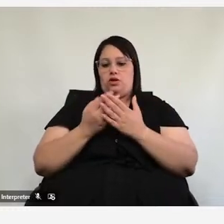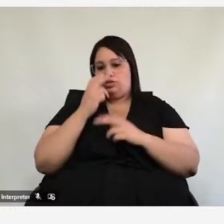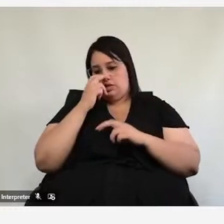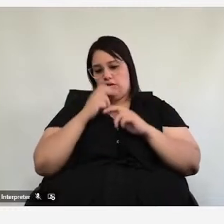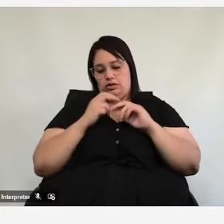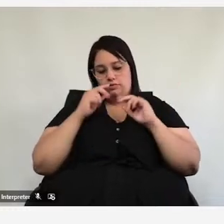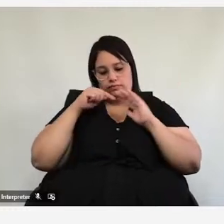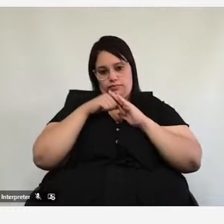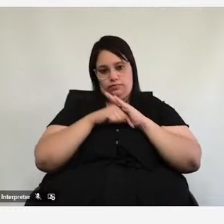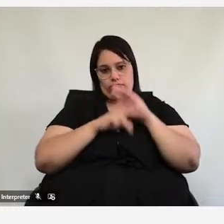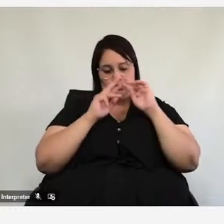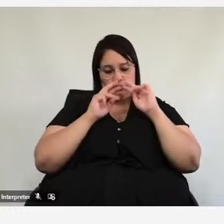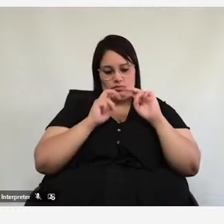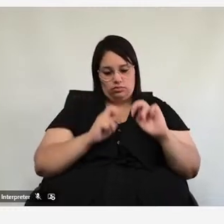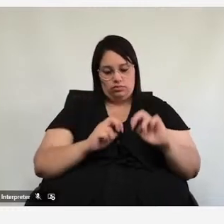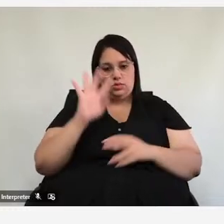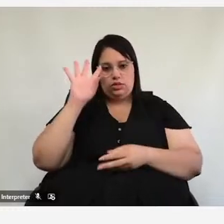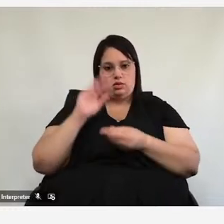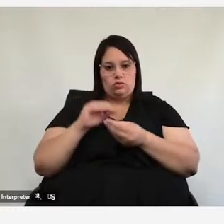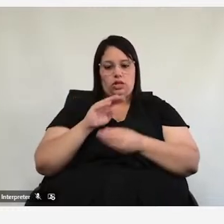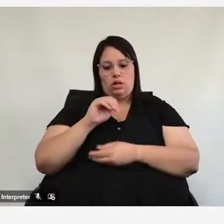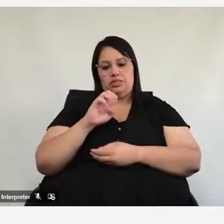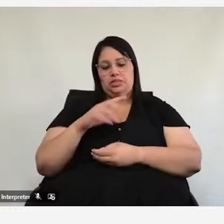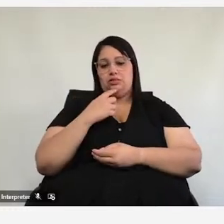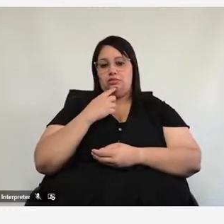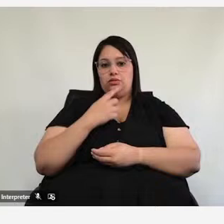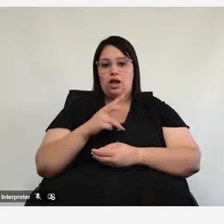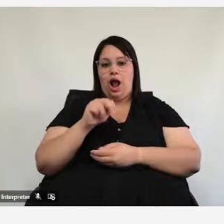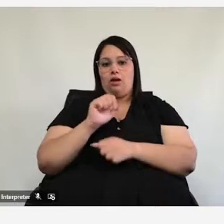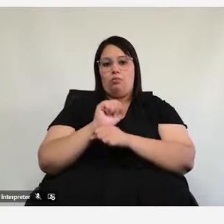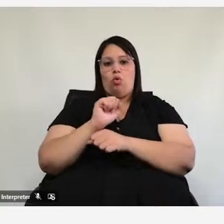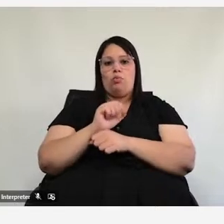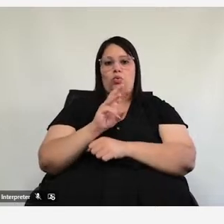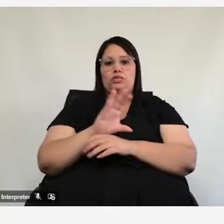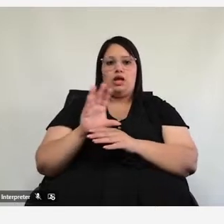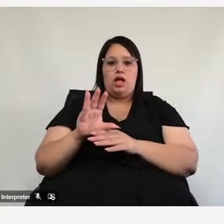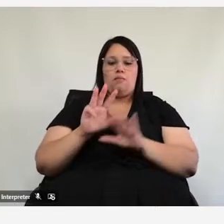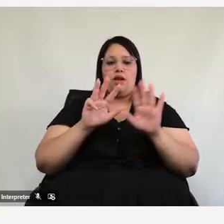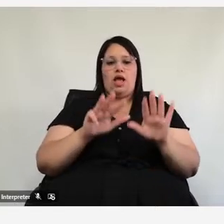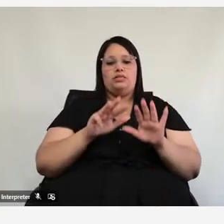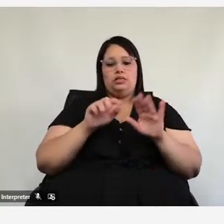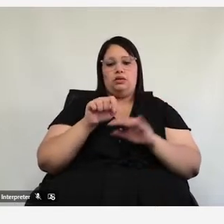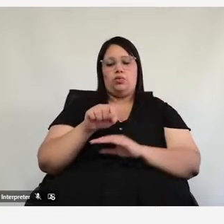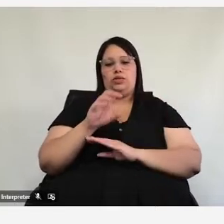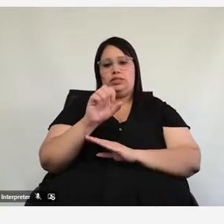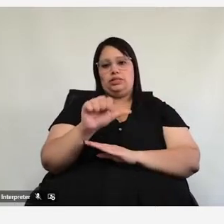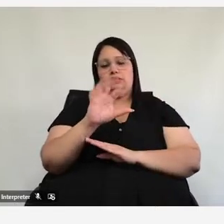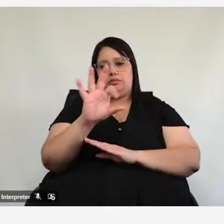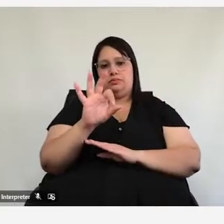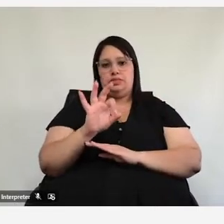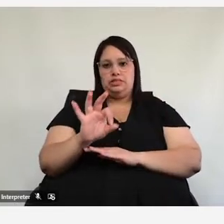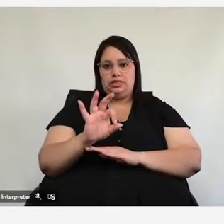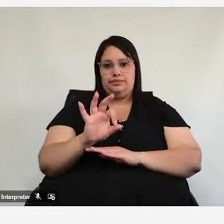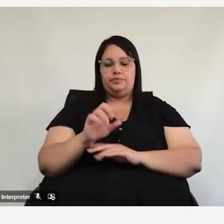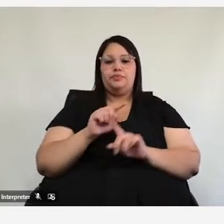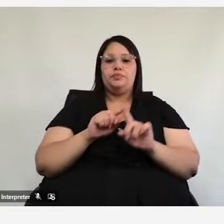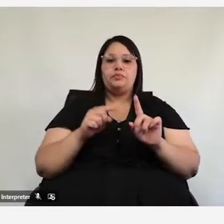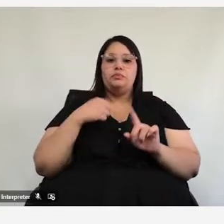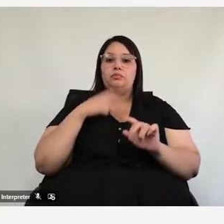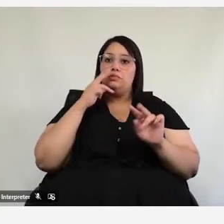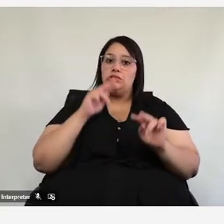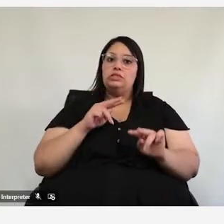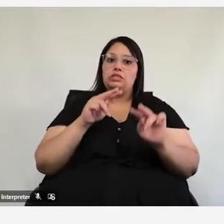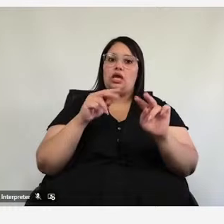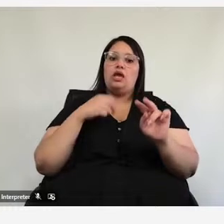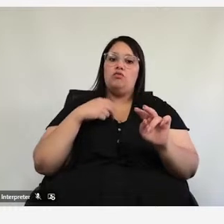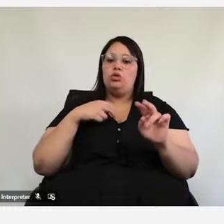in its totality. The MEC states that unemployment in the Western Cape is at 19.6%. But what I see when I travel